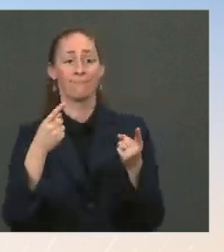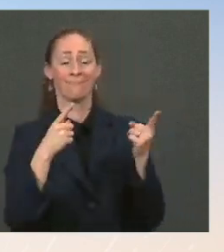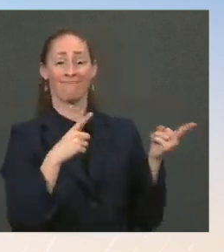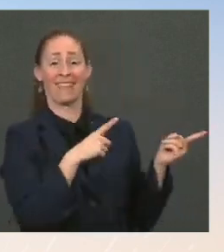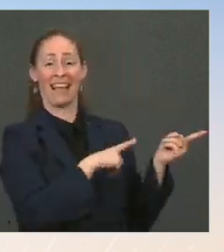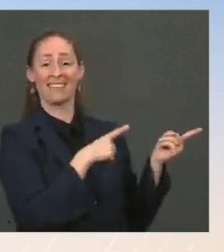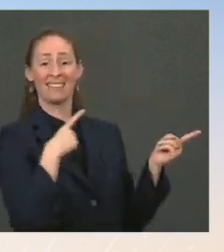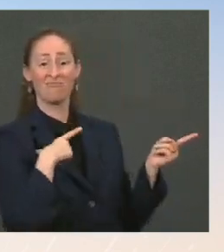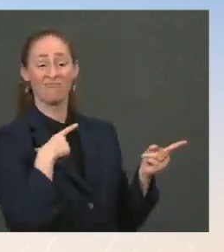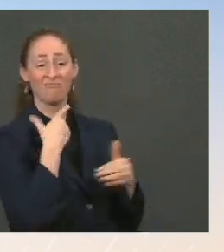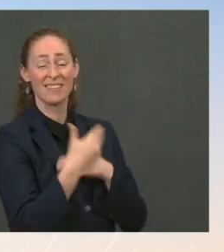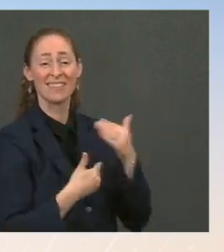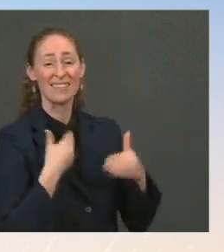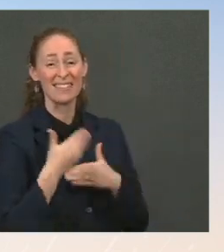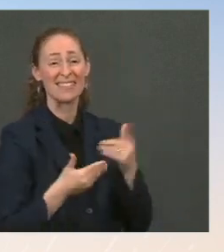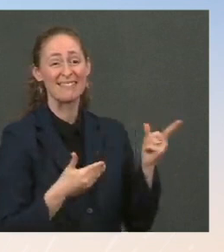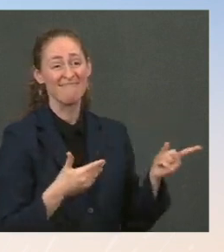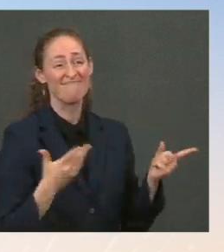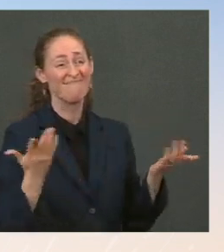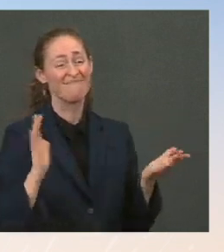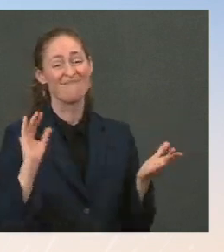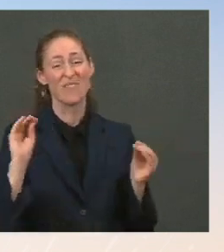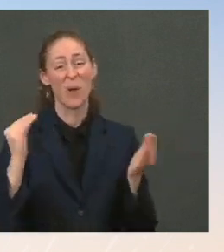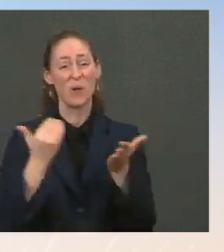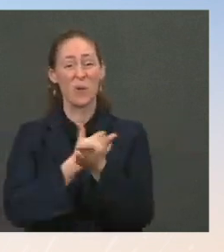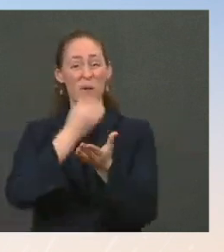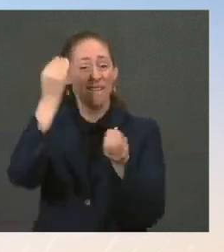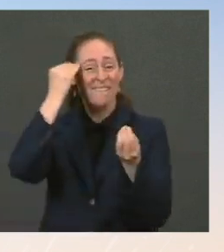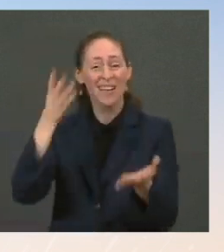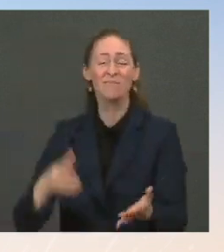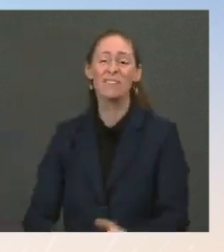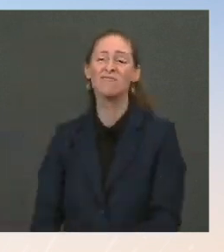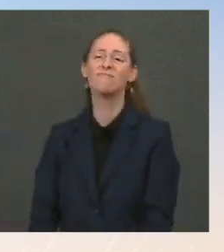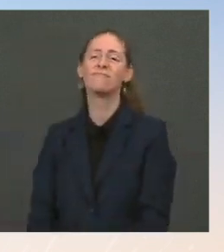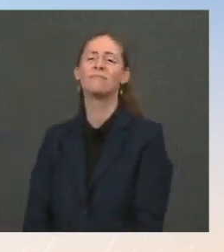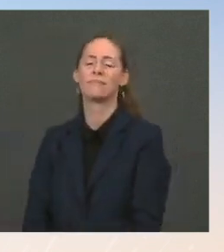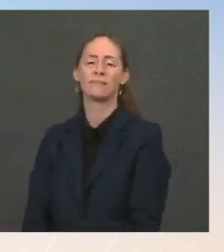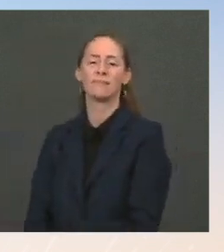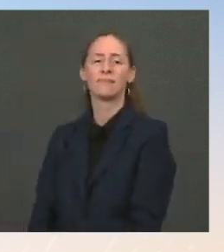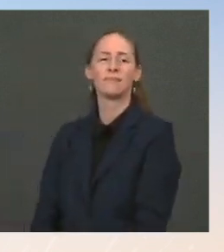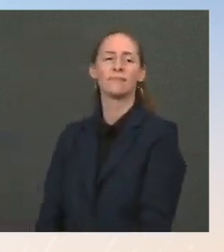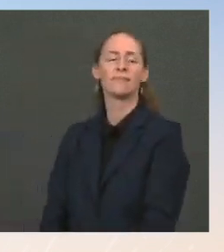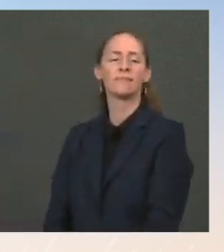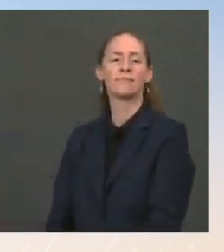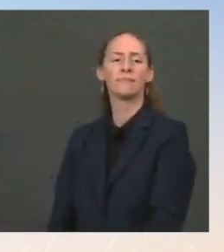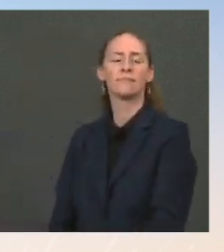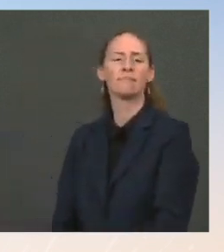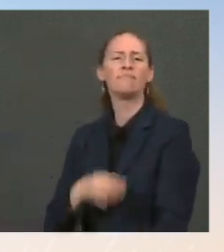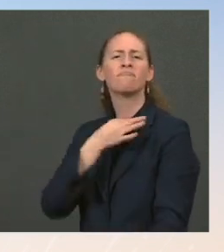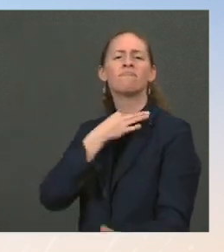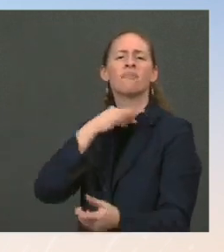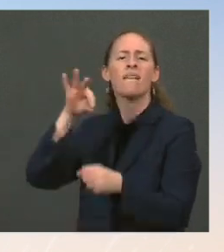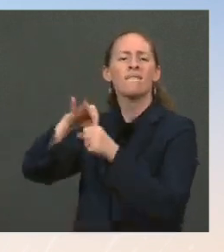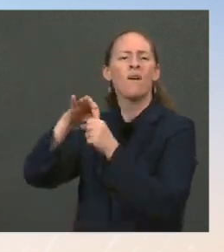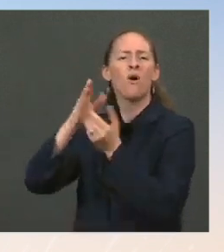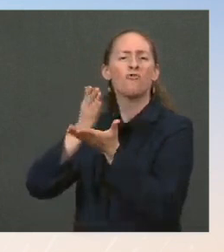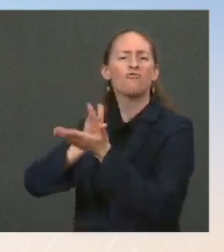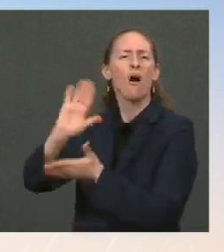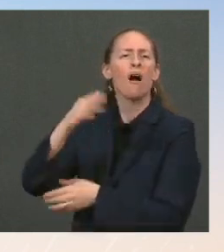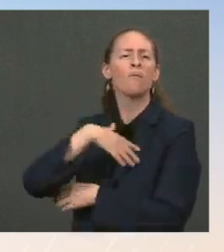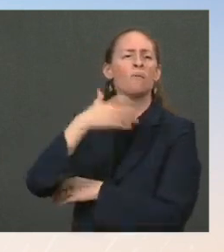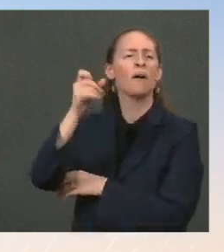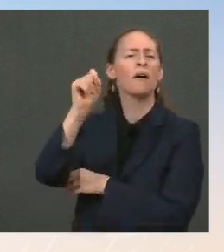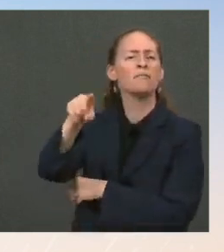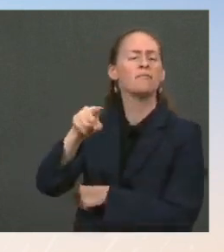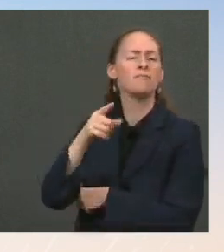work, I don't have any update on that front. Go ahead. Sticking on voting rights, with S4 being introduced in the Senate, the president has over